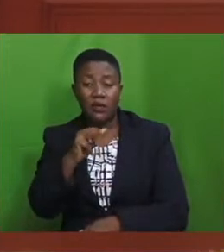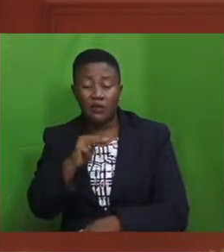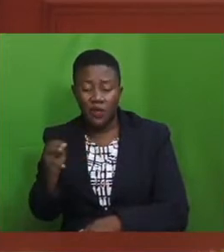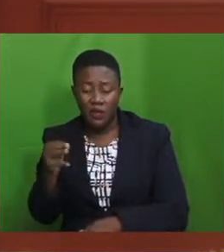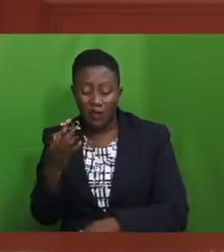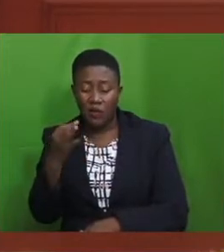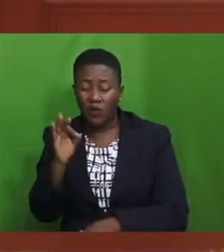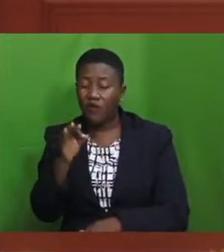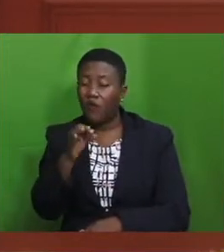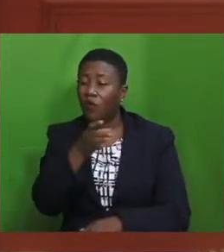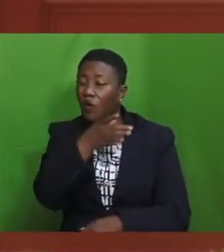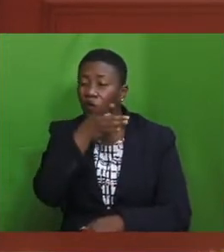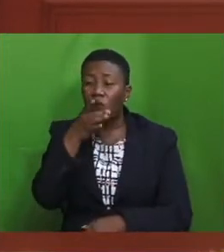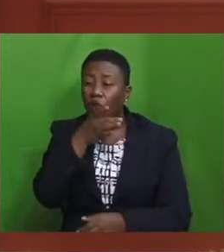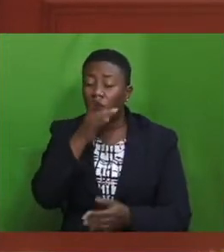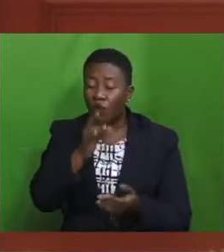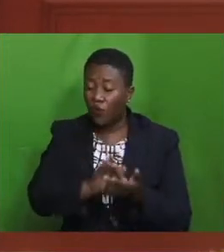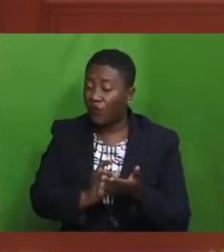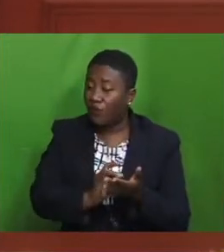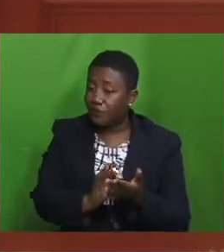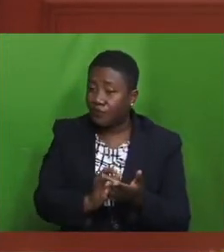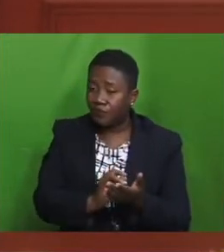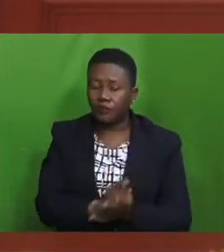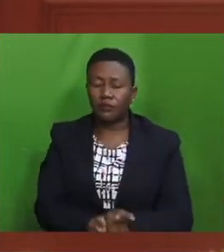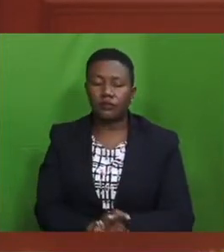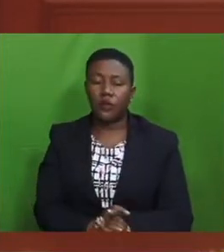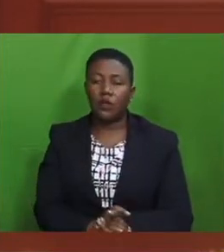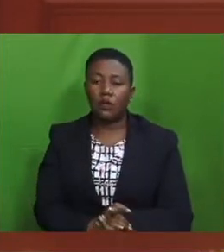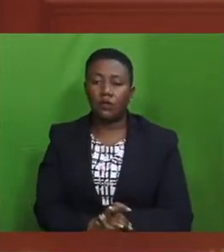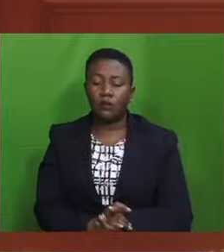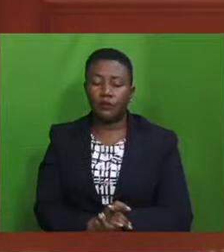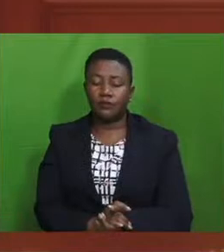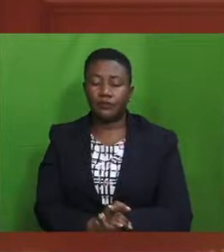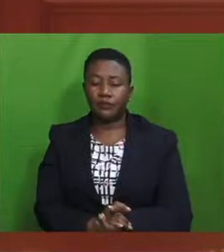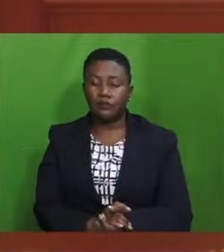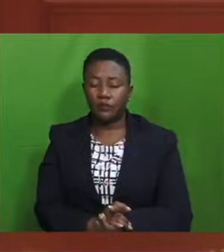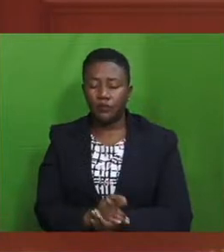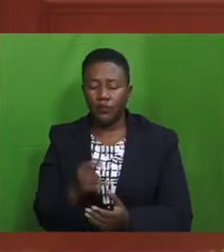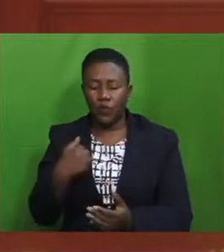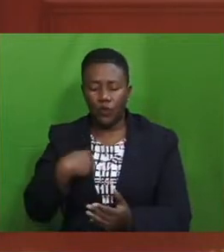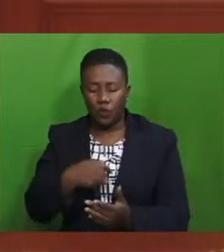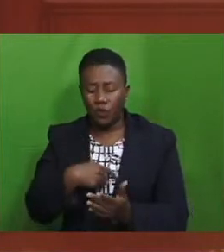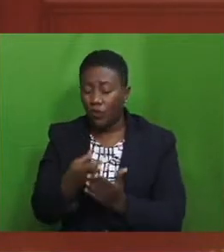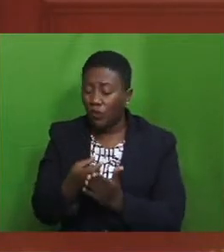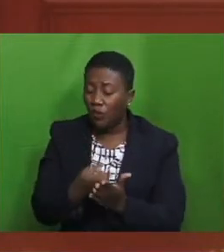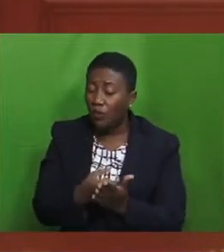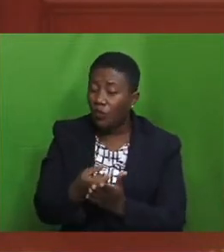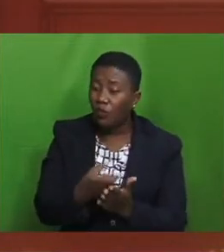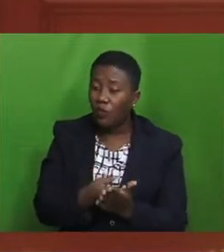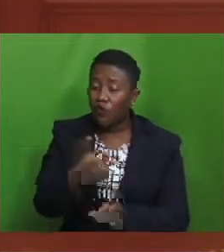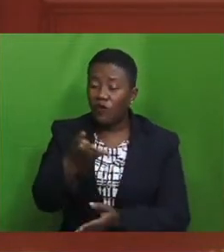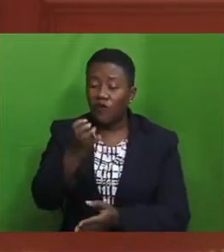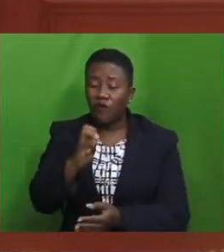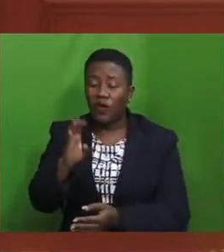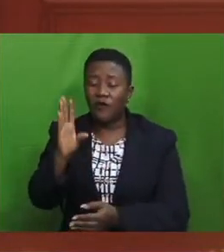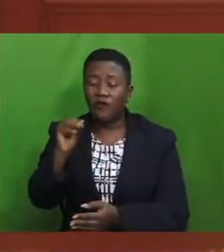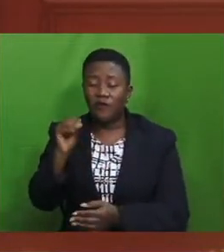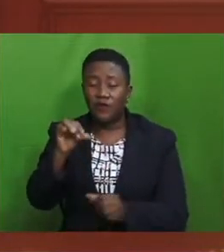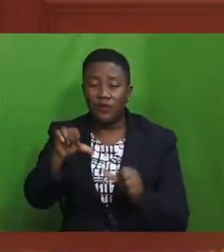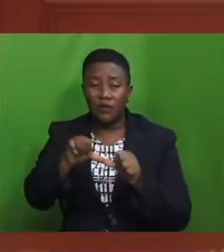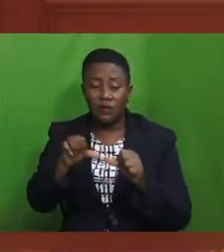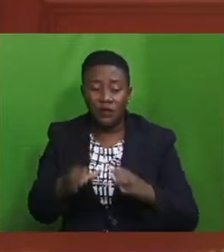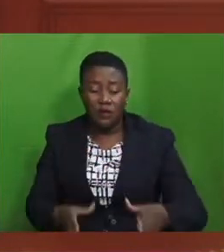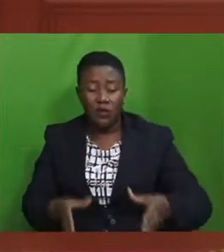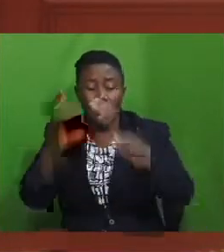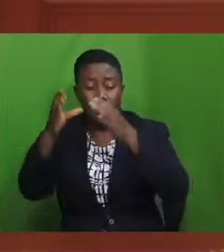fertilizer. And even as we discuss the 450 metric tons, I